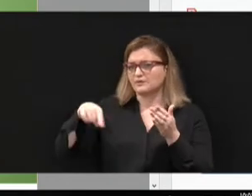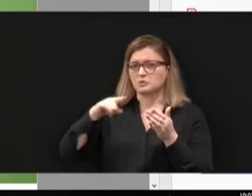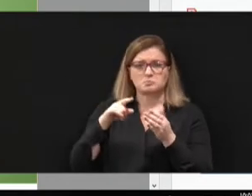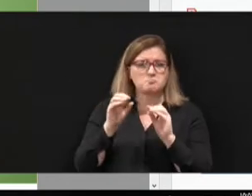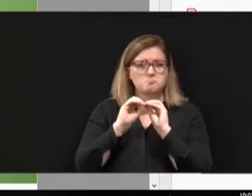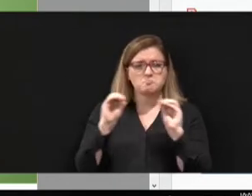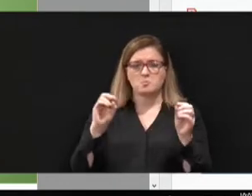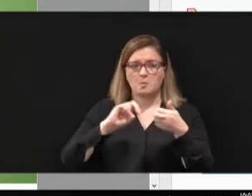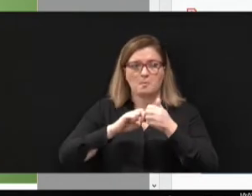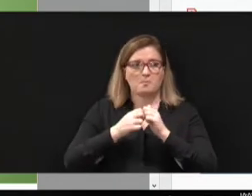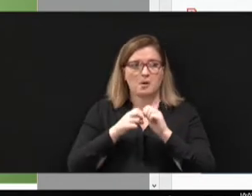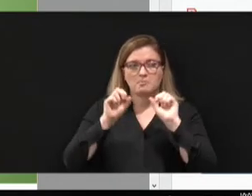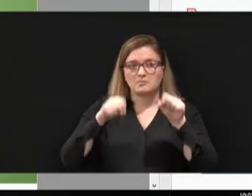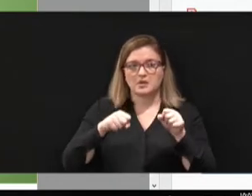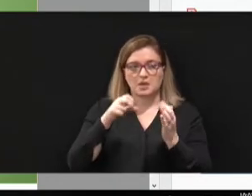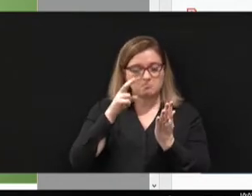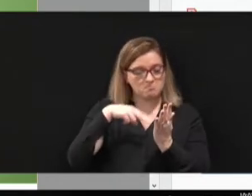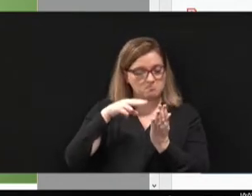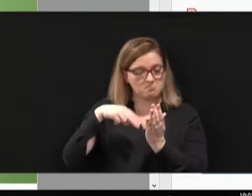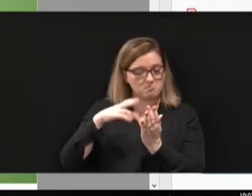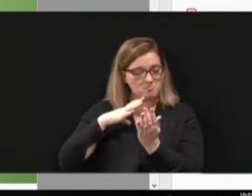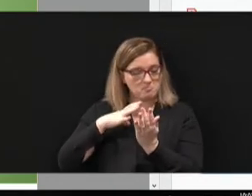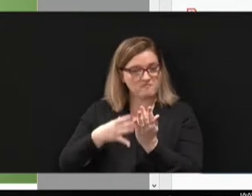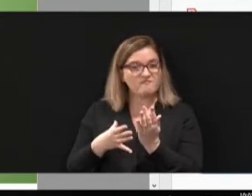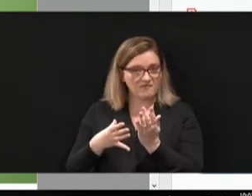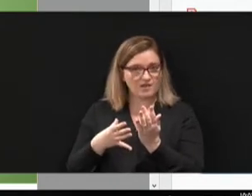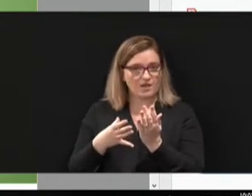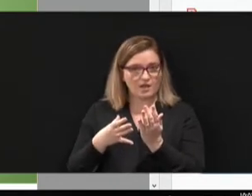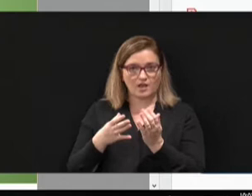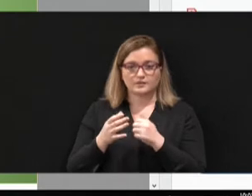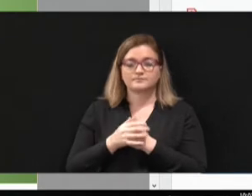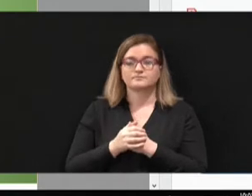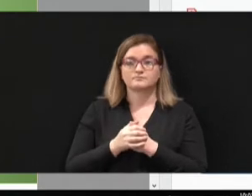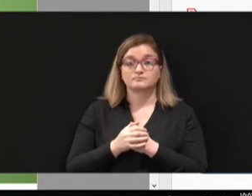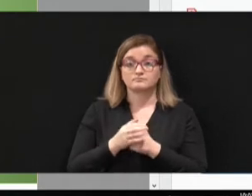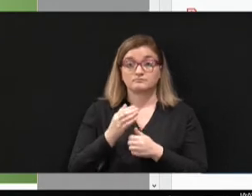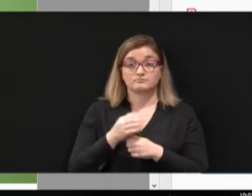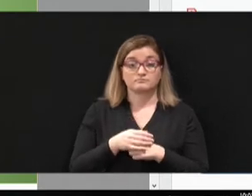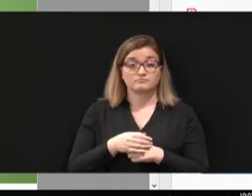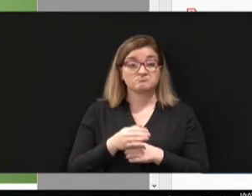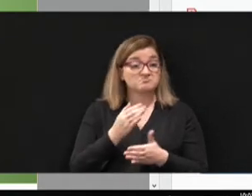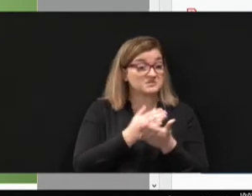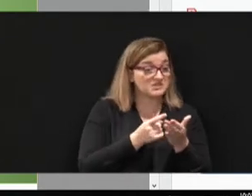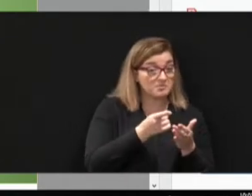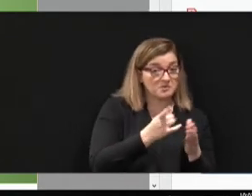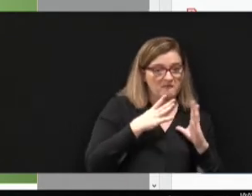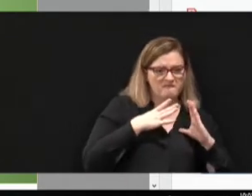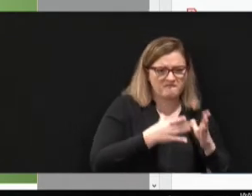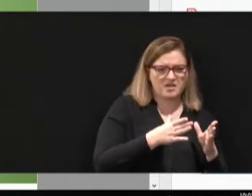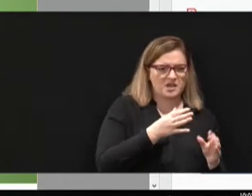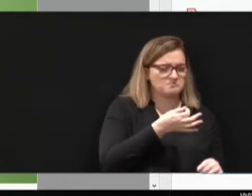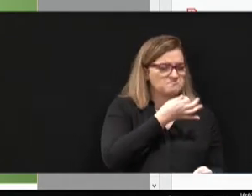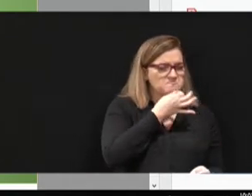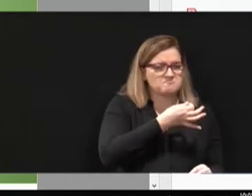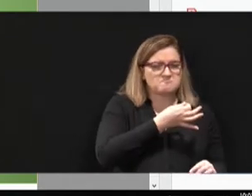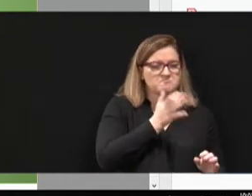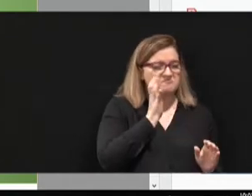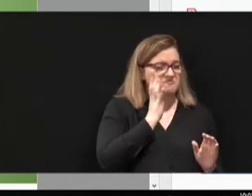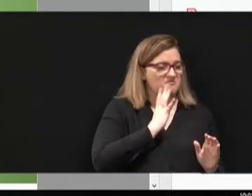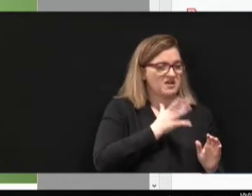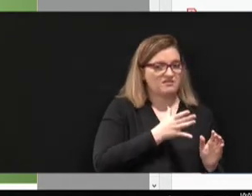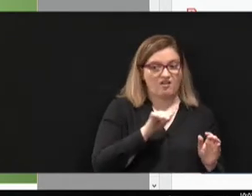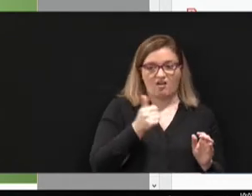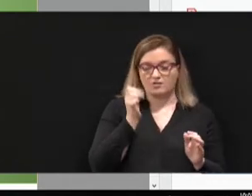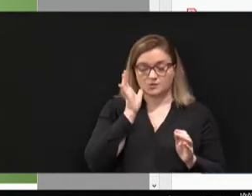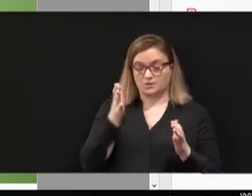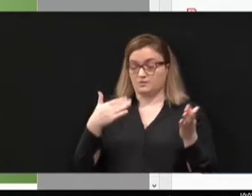task because it always is that way. Some of you will do a good job on this, and others of you will be like, oh my gosh,